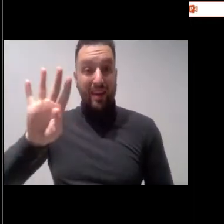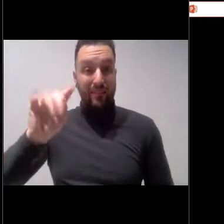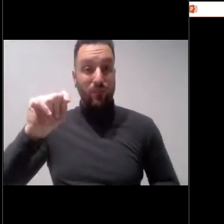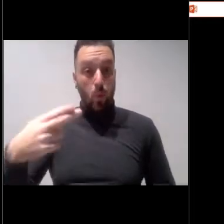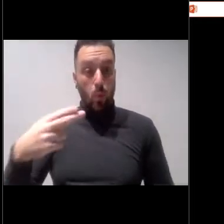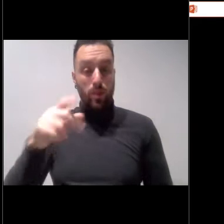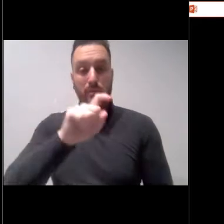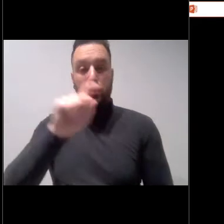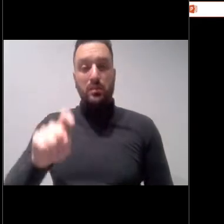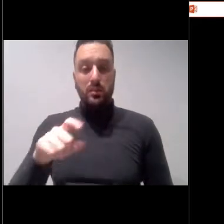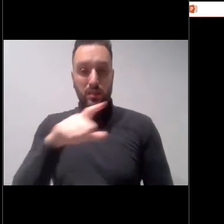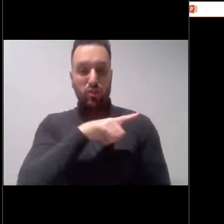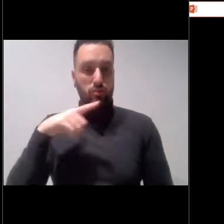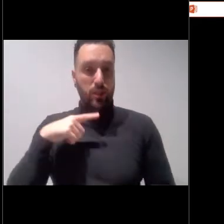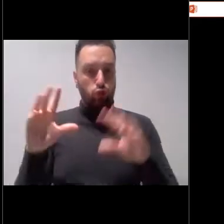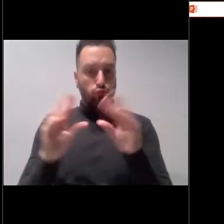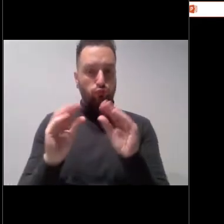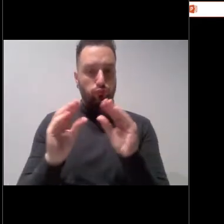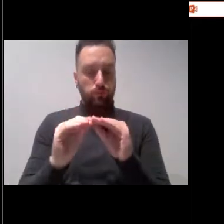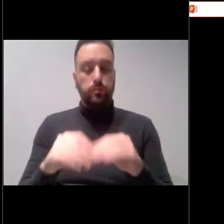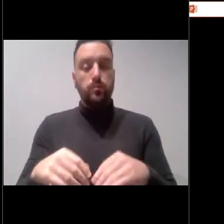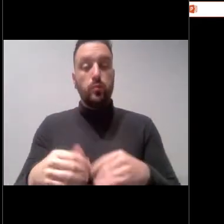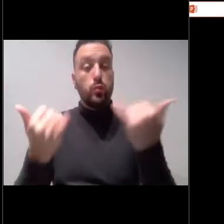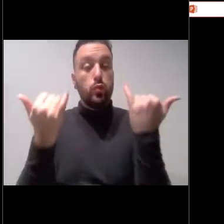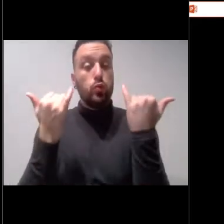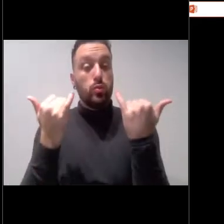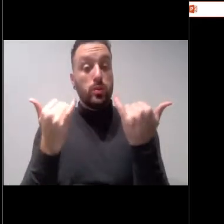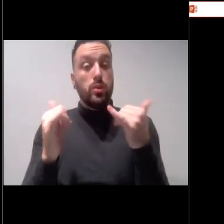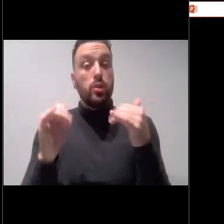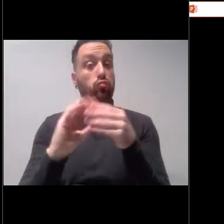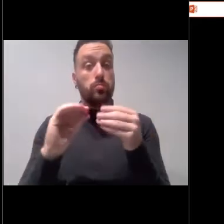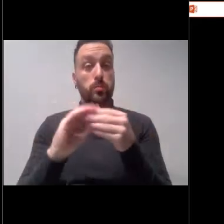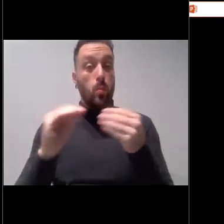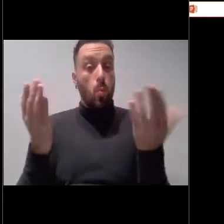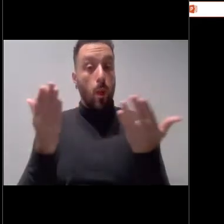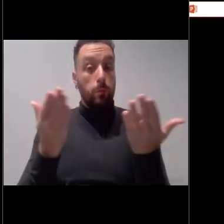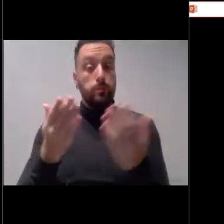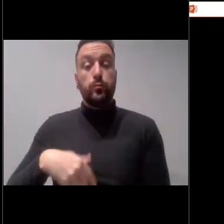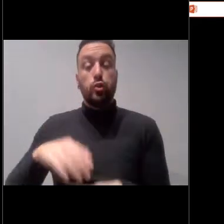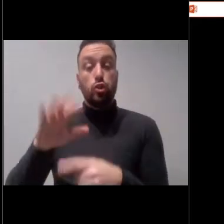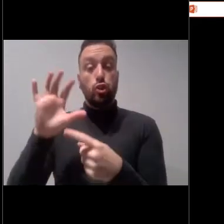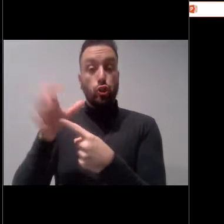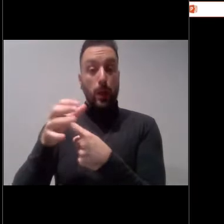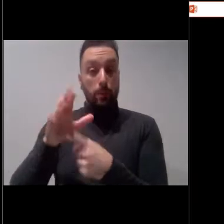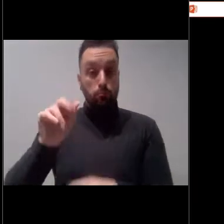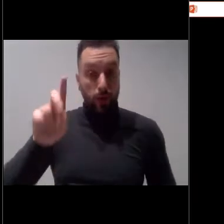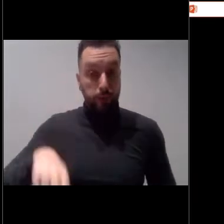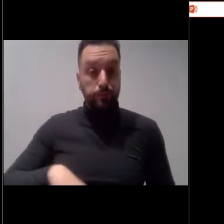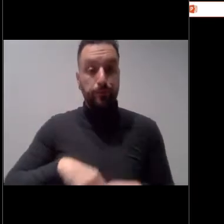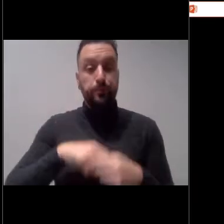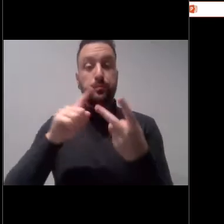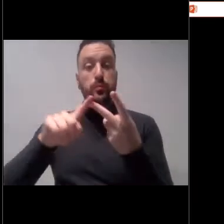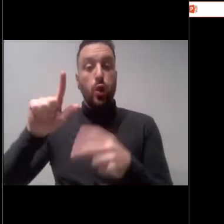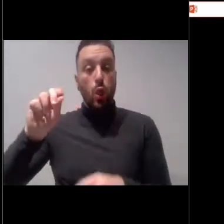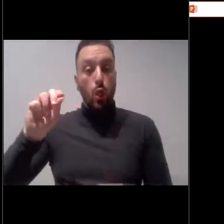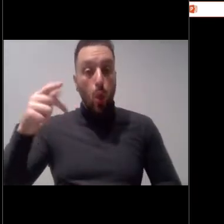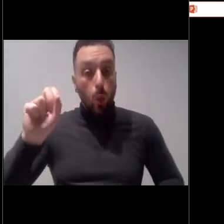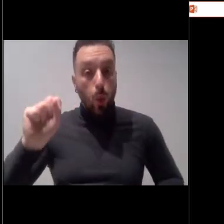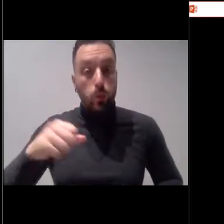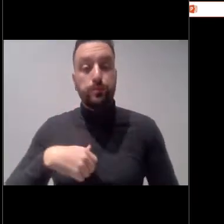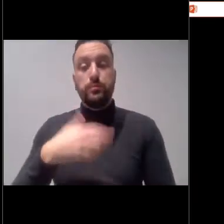Legislature. So today we're going to talk about the champion brand. We're going to talk about logos and colors. We'll